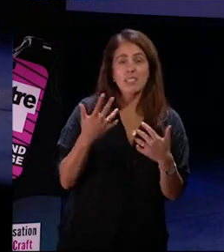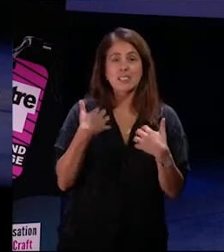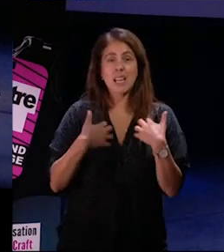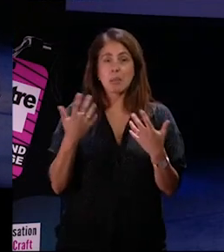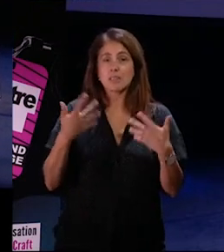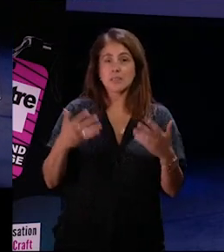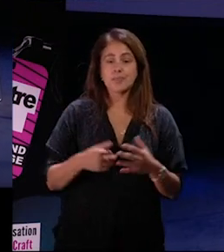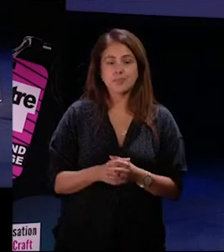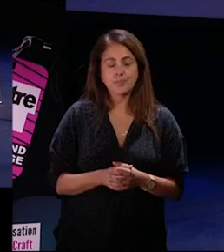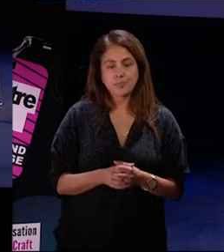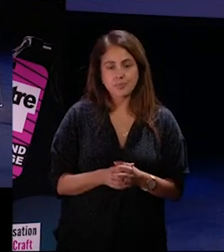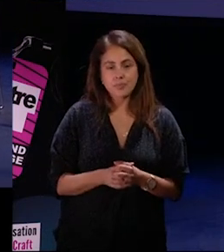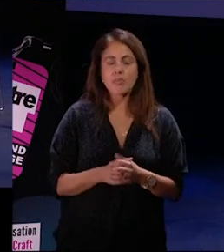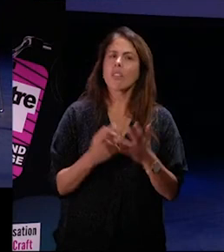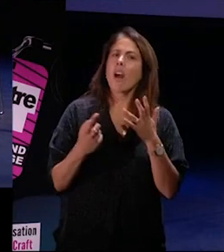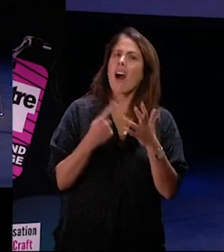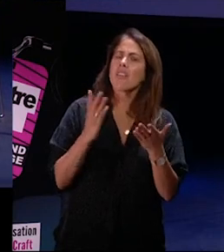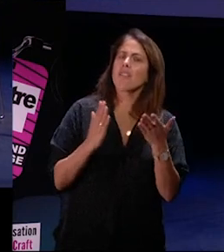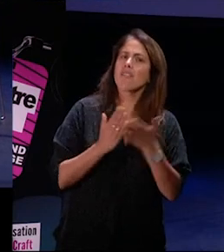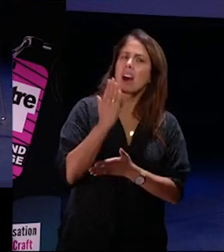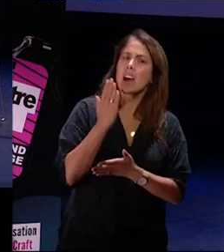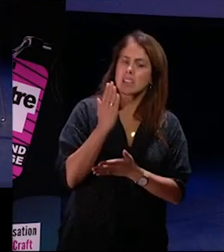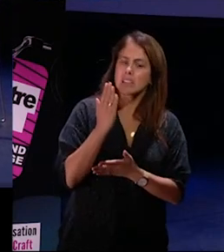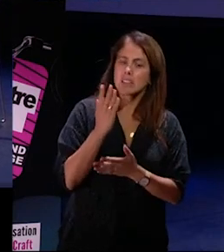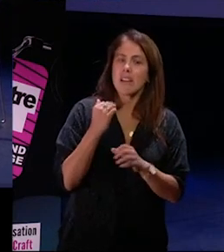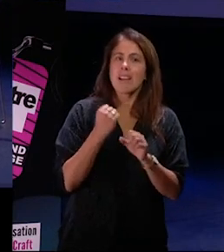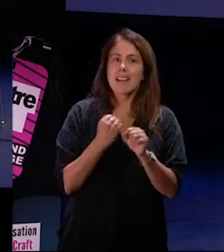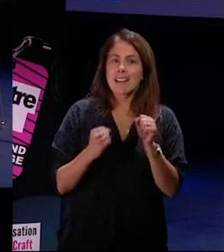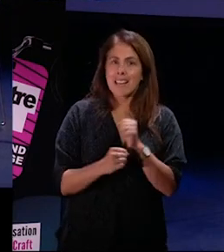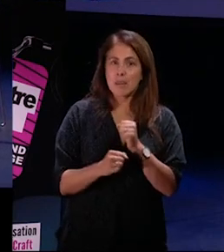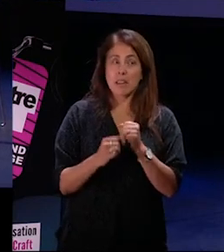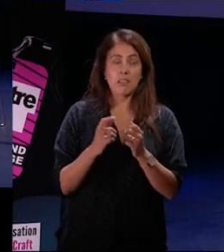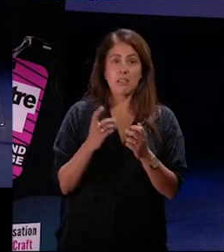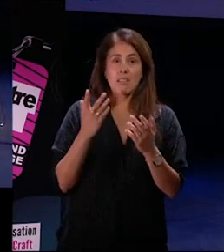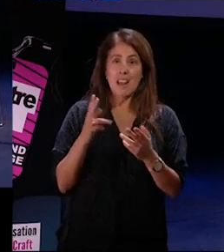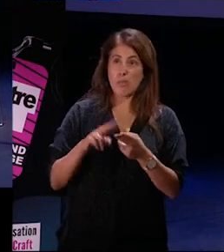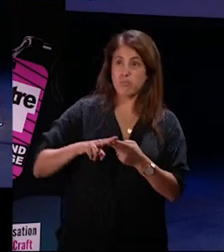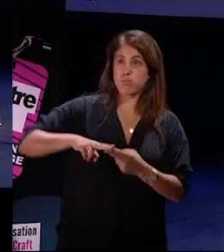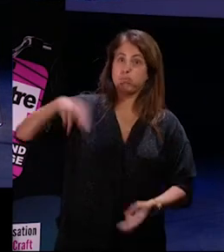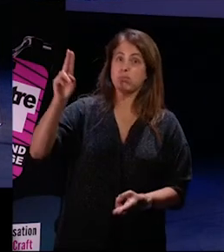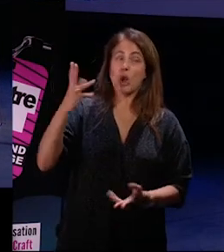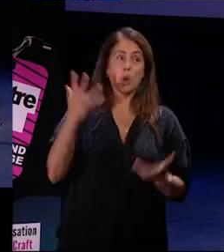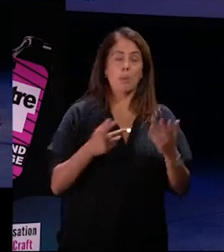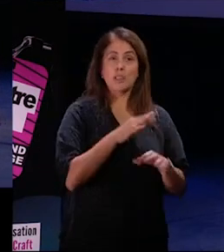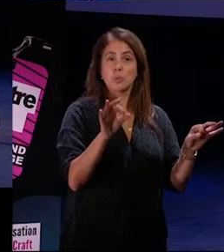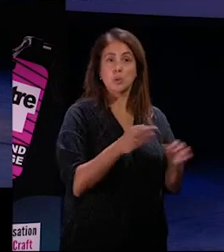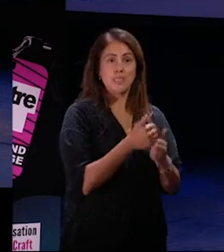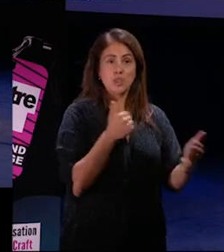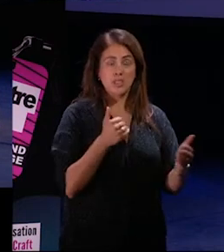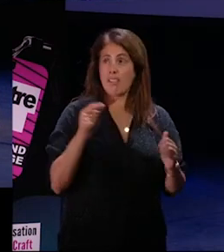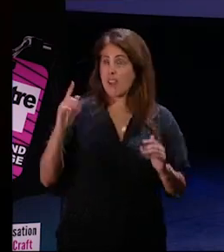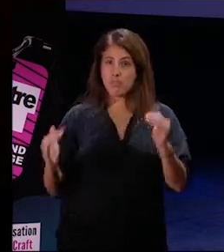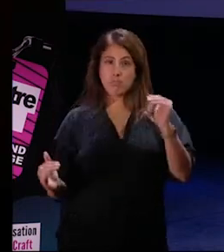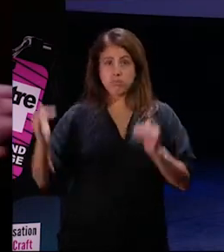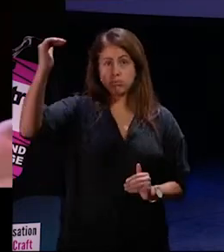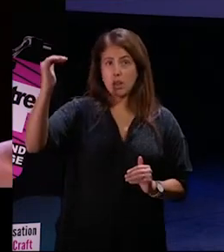fact, the gaming industry is now worth four times that of the music industry, and that's basically overtaken in the last 10 years. So if you